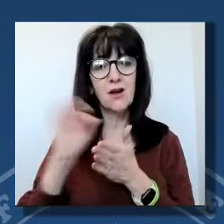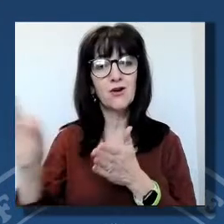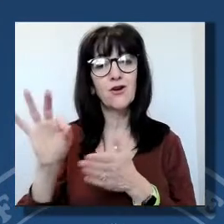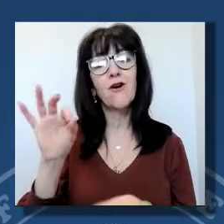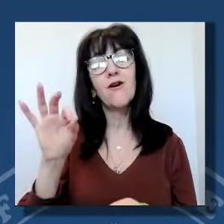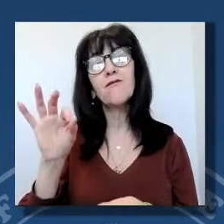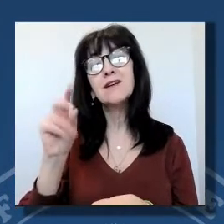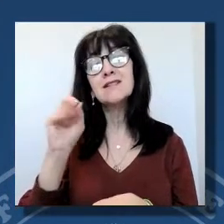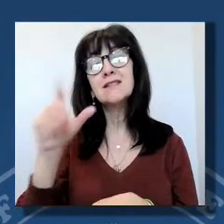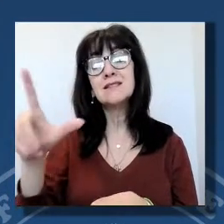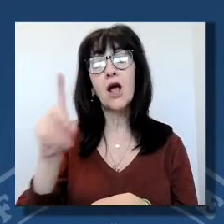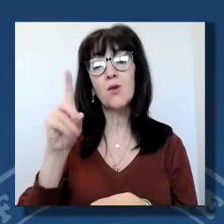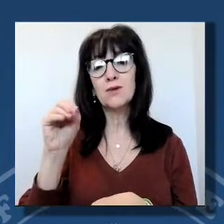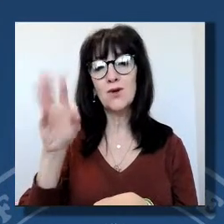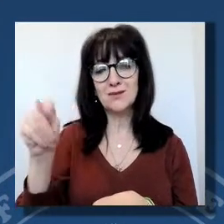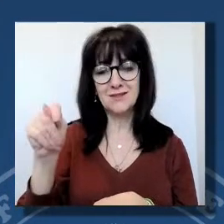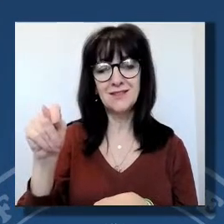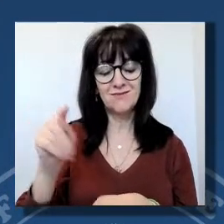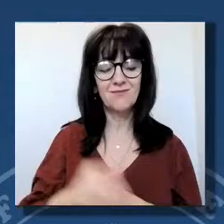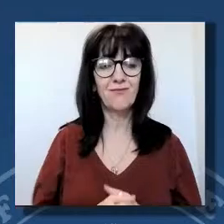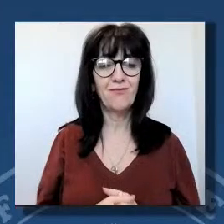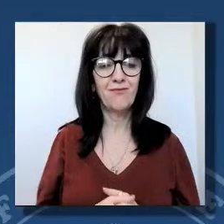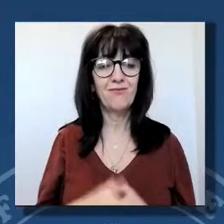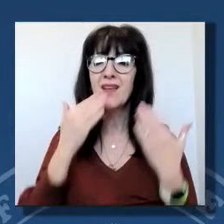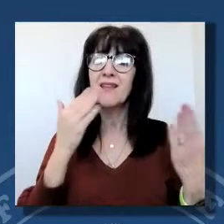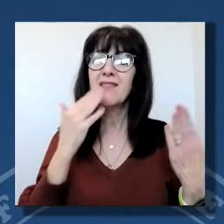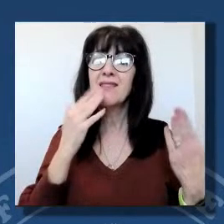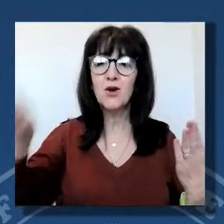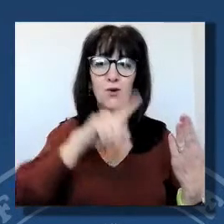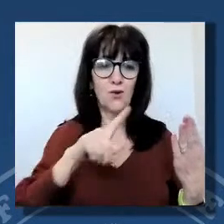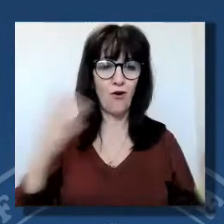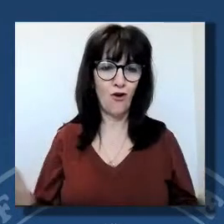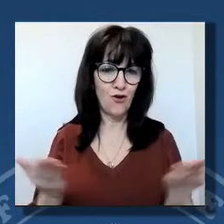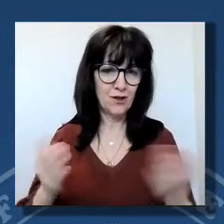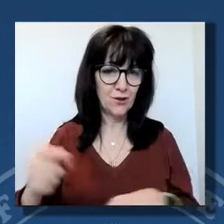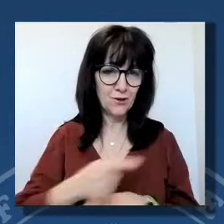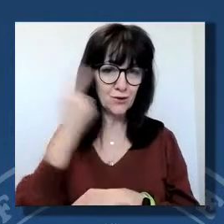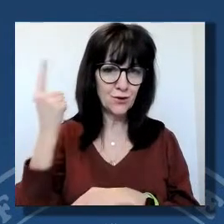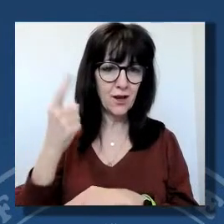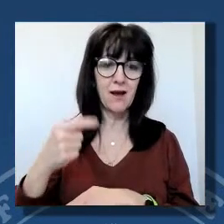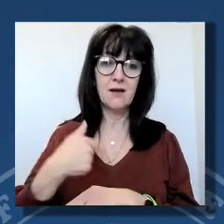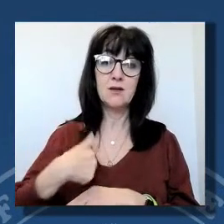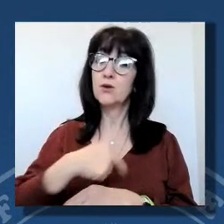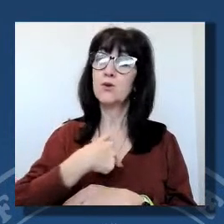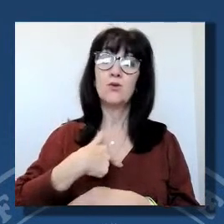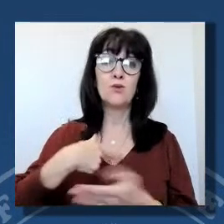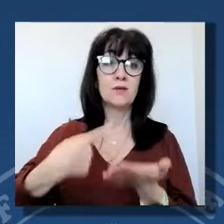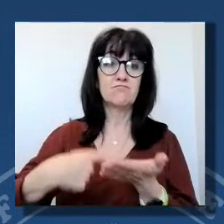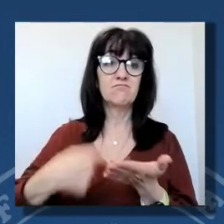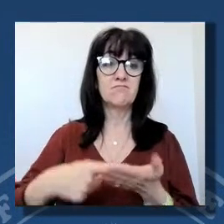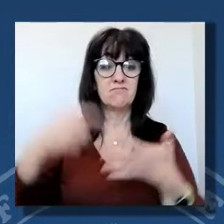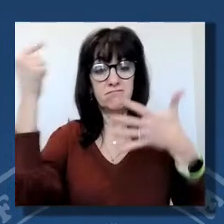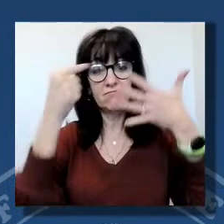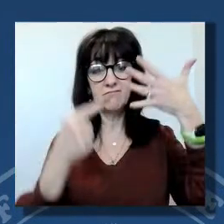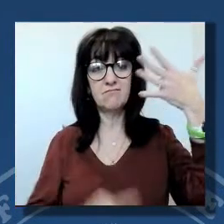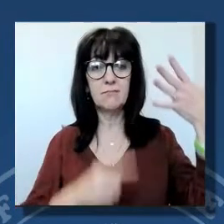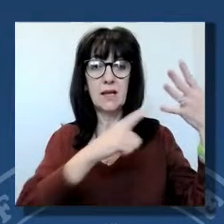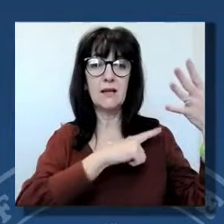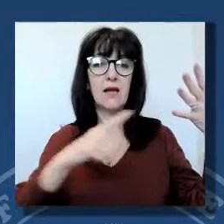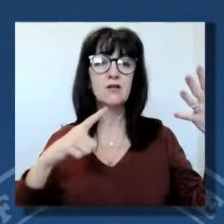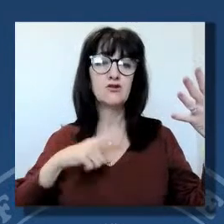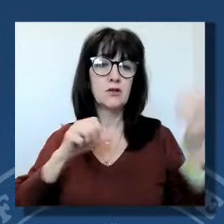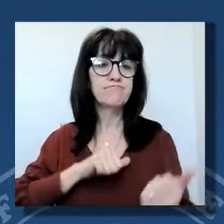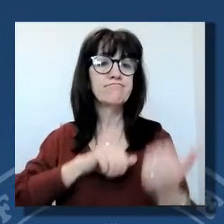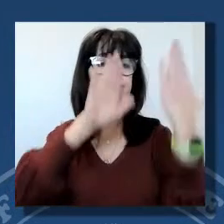Transportation. Thank you all for joining us here today as we discuss new legislation aimed to address the crisis that we are seeing on